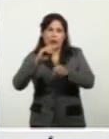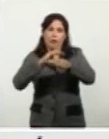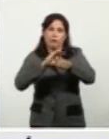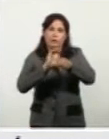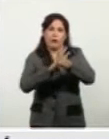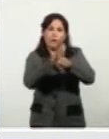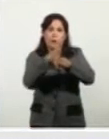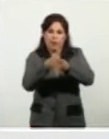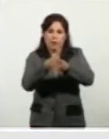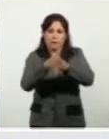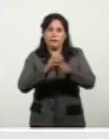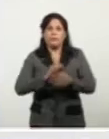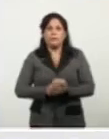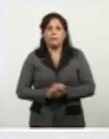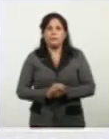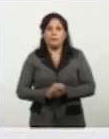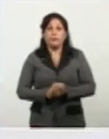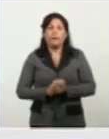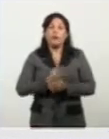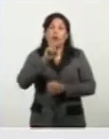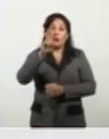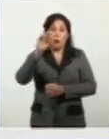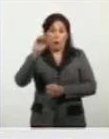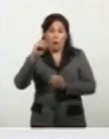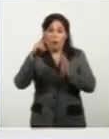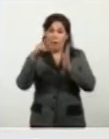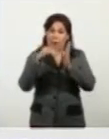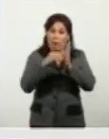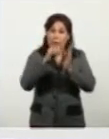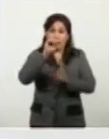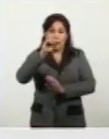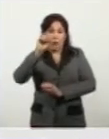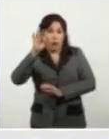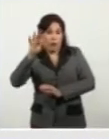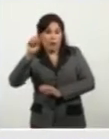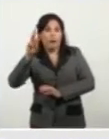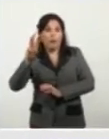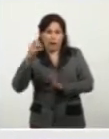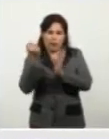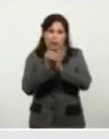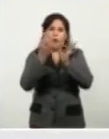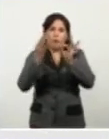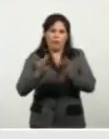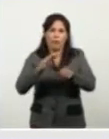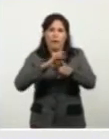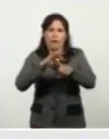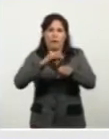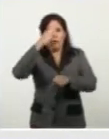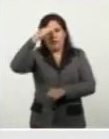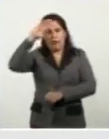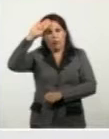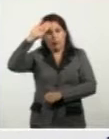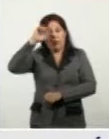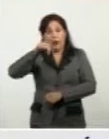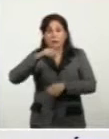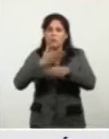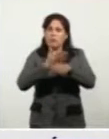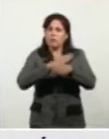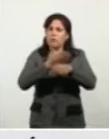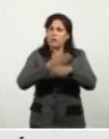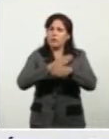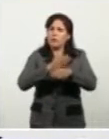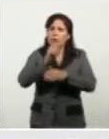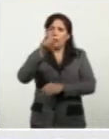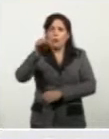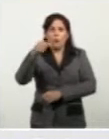And this represents 1.9% of the samples analyzed. Of the 38 cases confirmed yesterday,